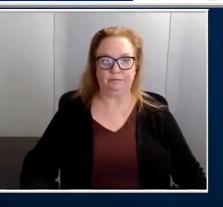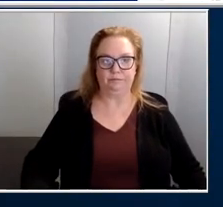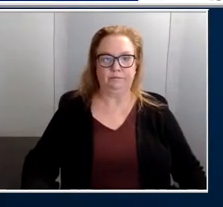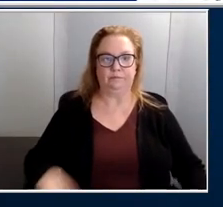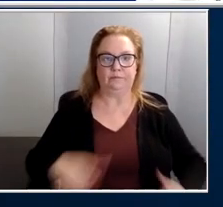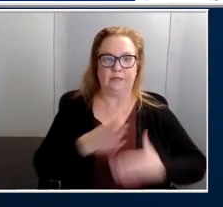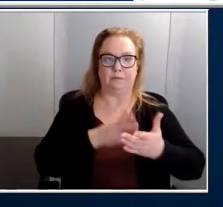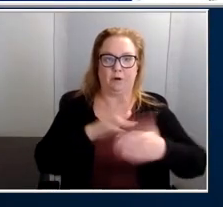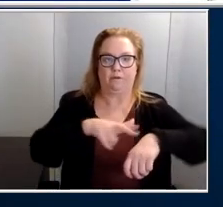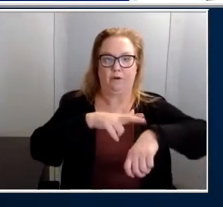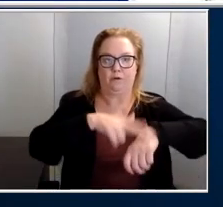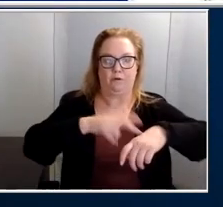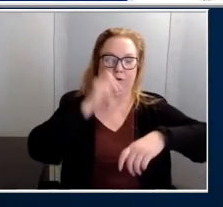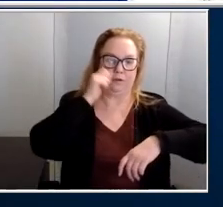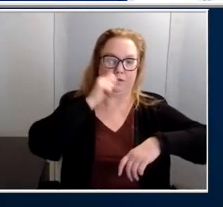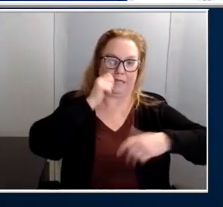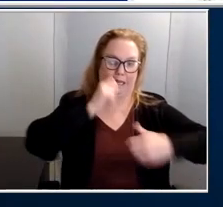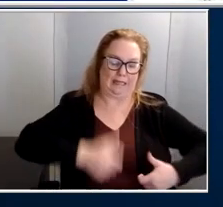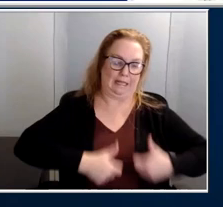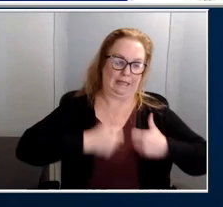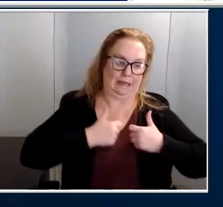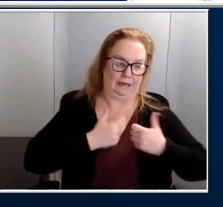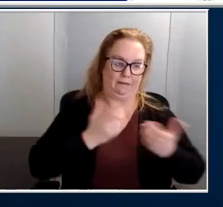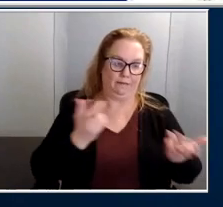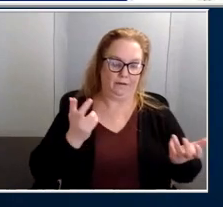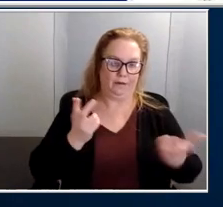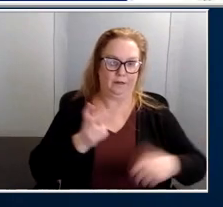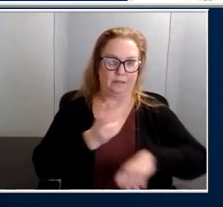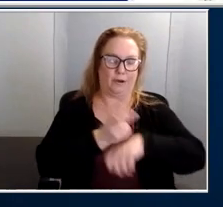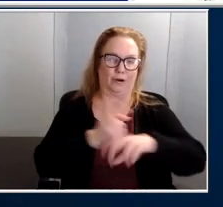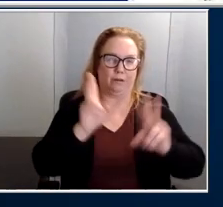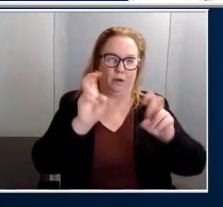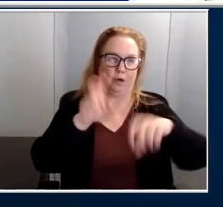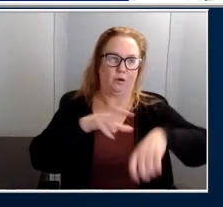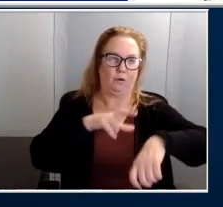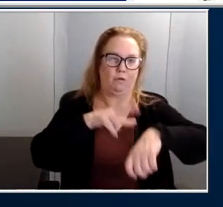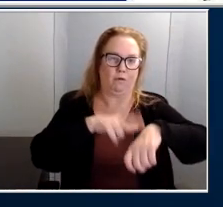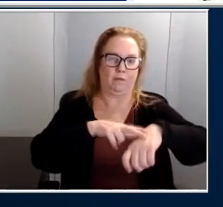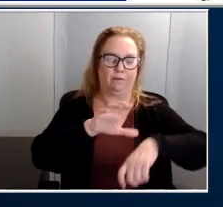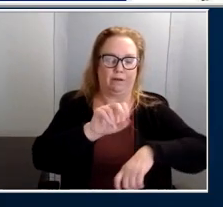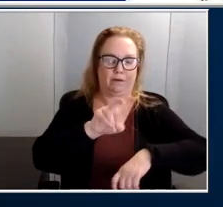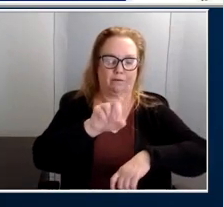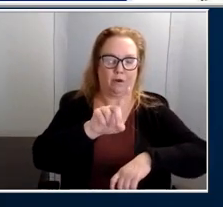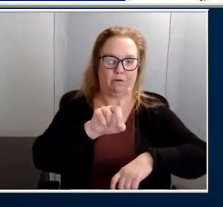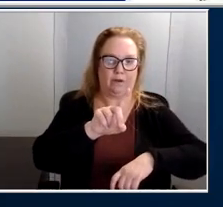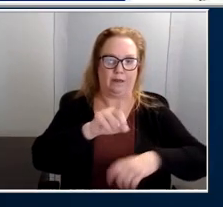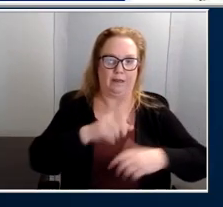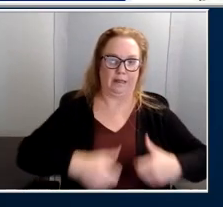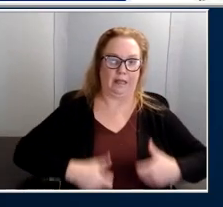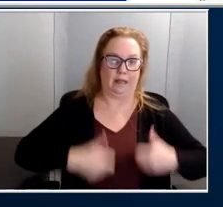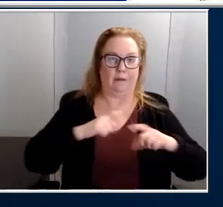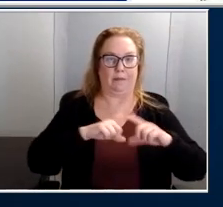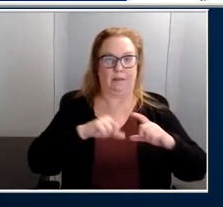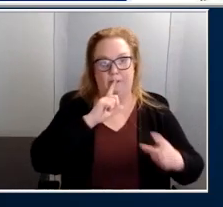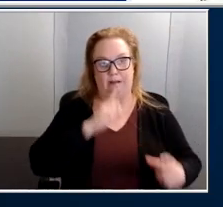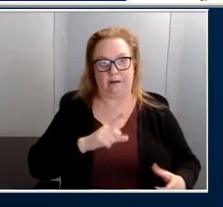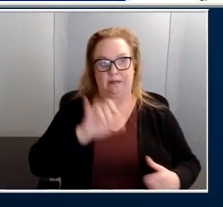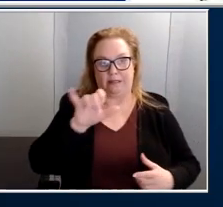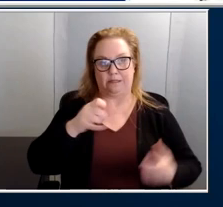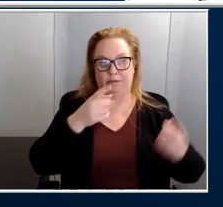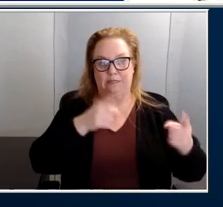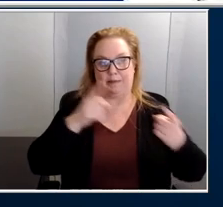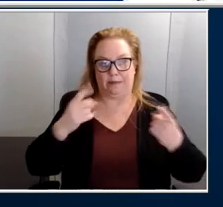normal daily life now. Yeah. And it's hard to put the word normal in front of SARS-CoV-2 in life. Yeah. But the reality is that's where we are